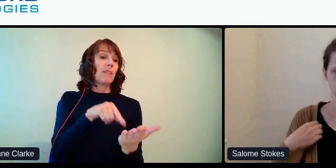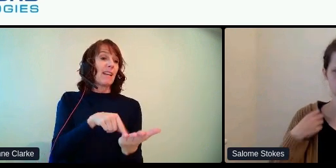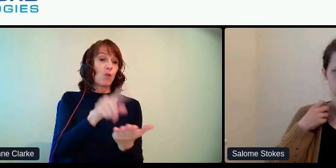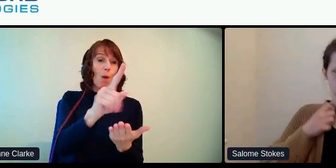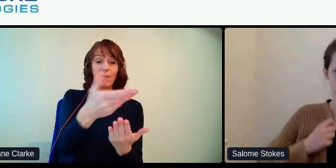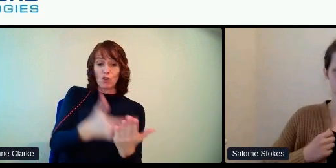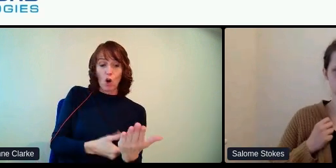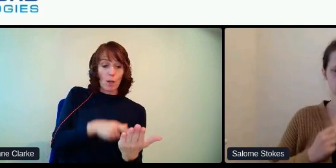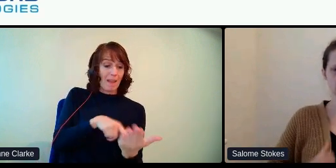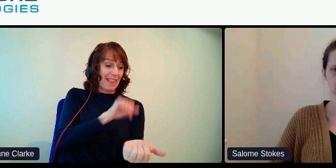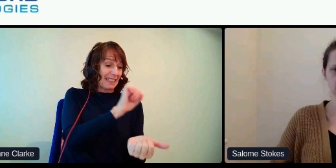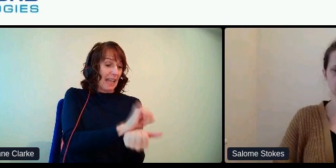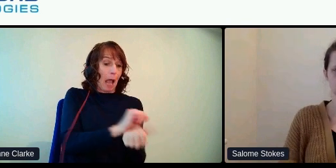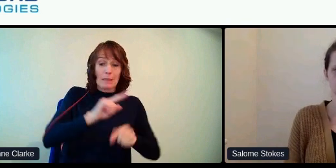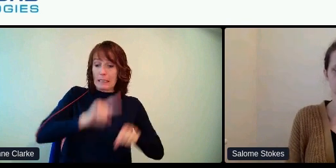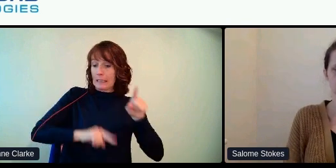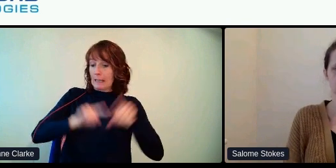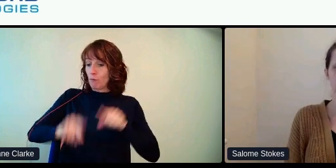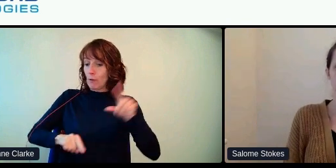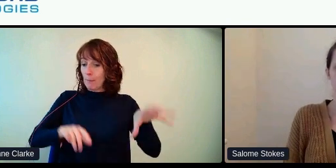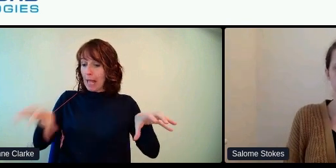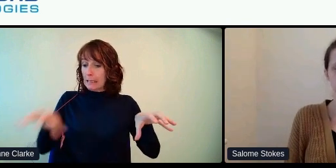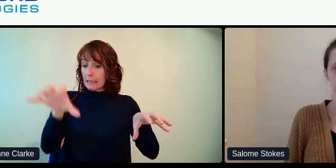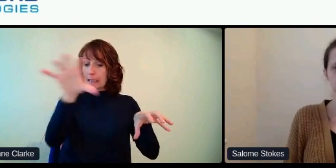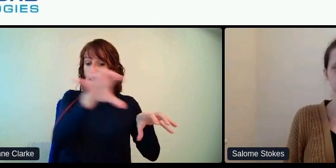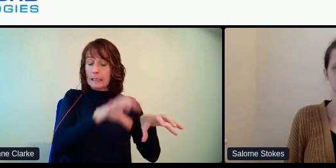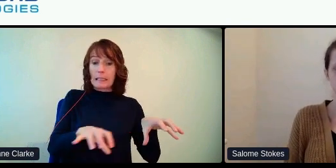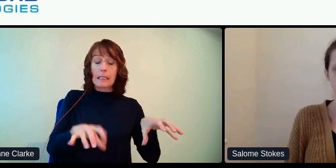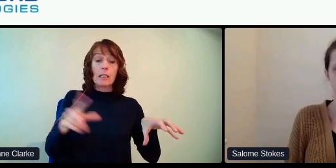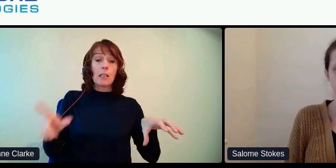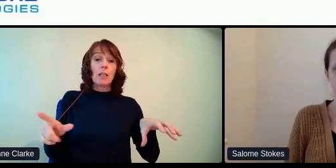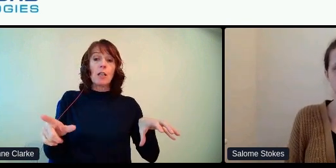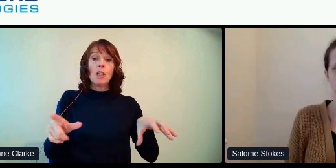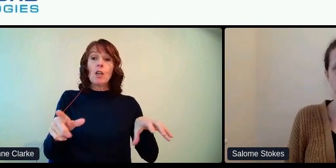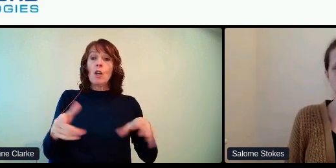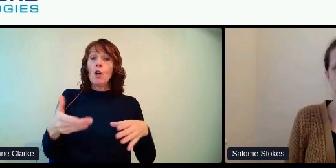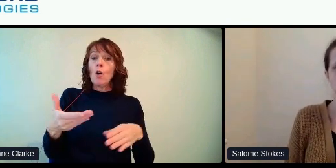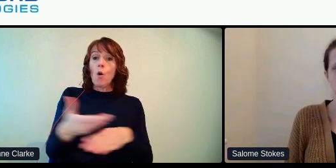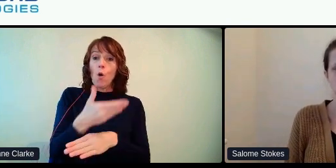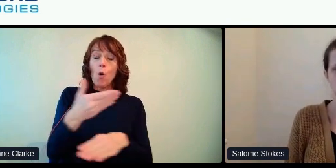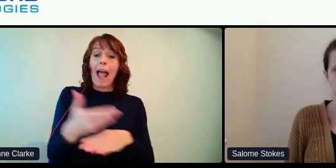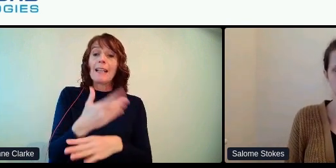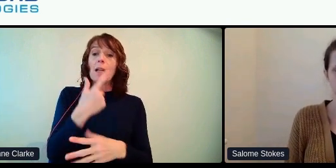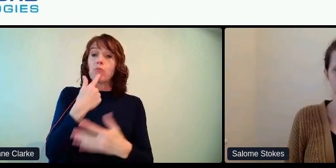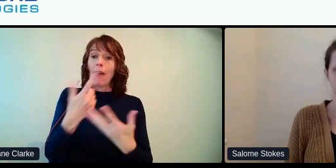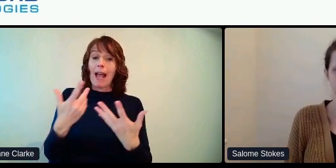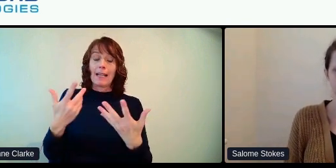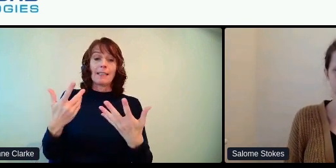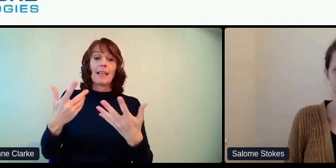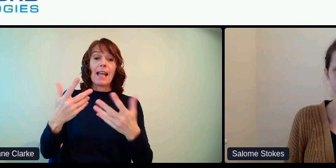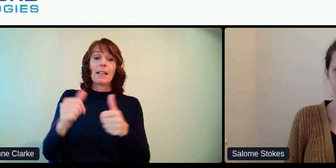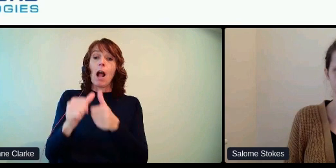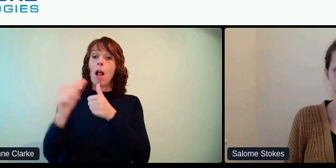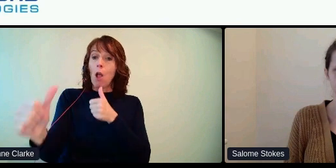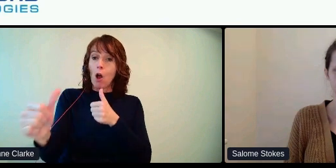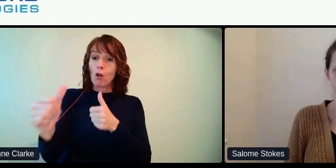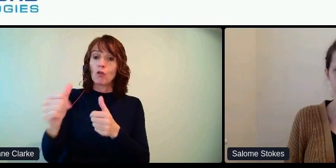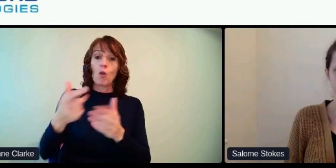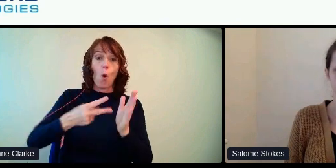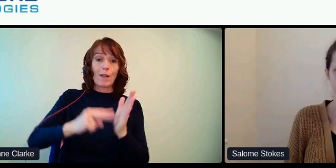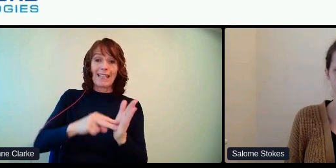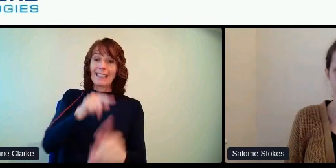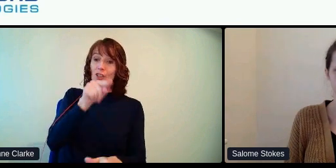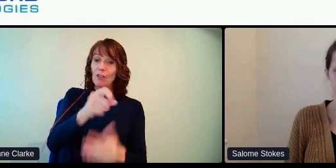places, or if you have workflows set up, enterprise workflows set up, for example, in large organizations, this platform